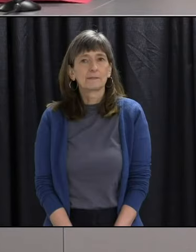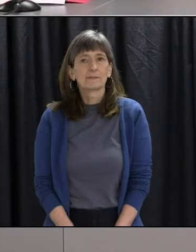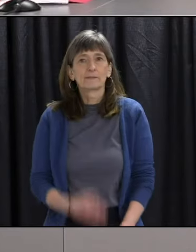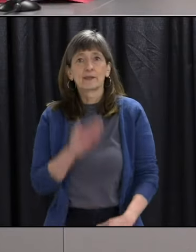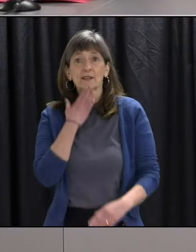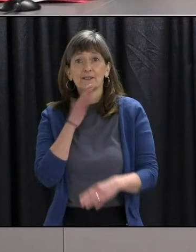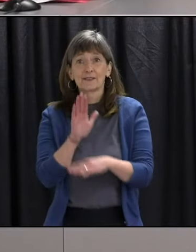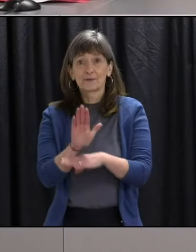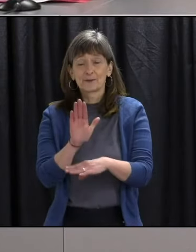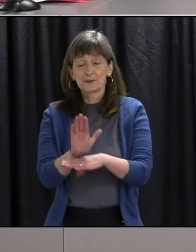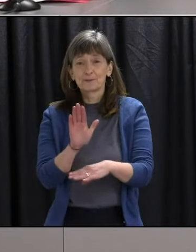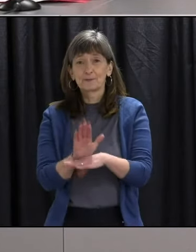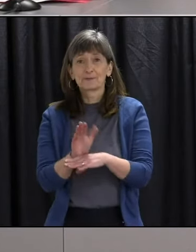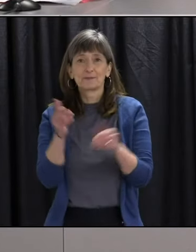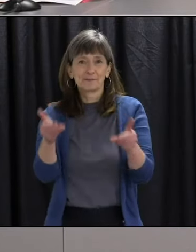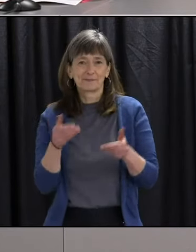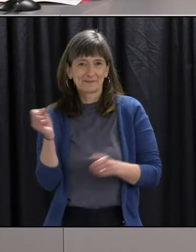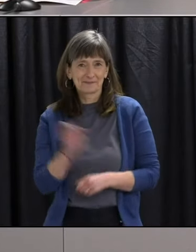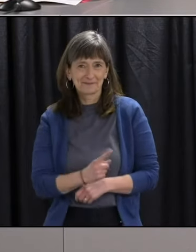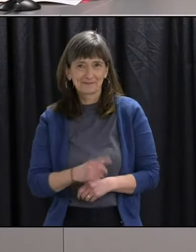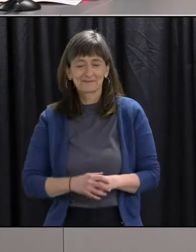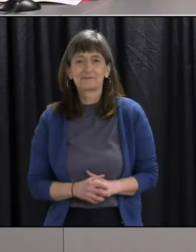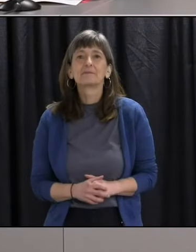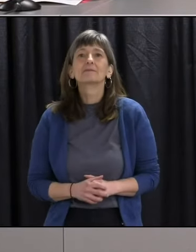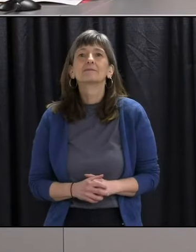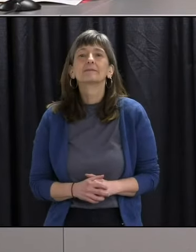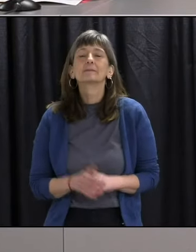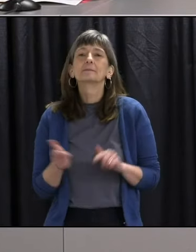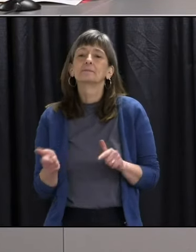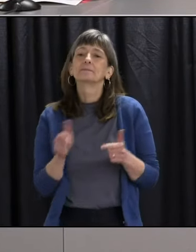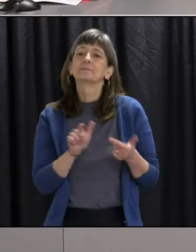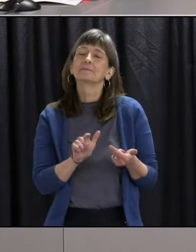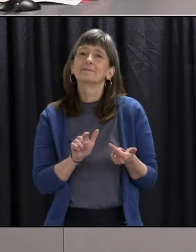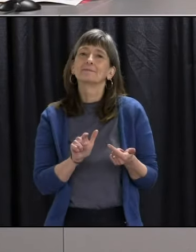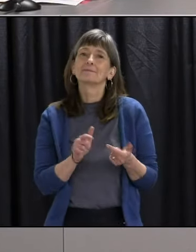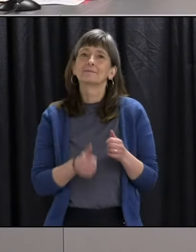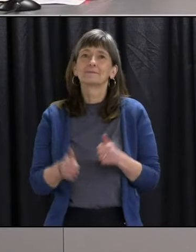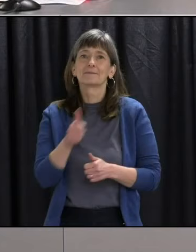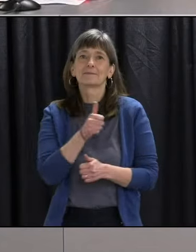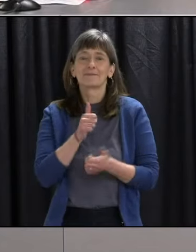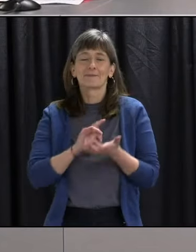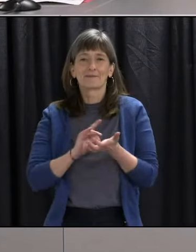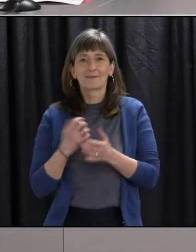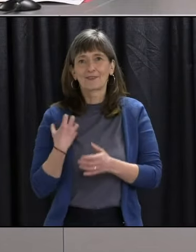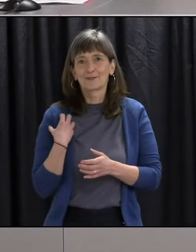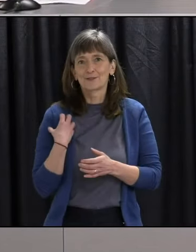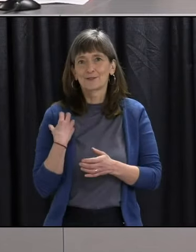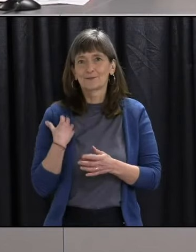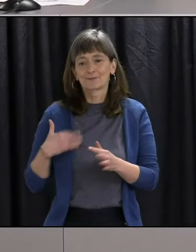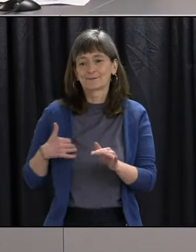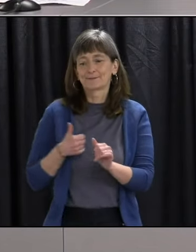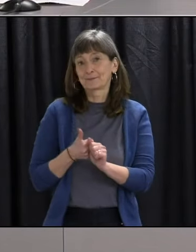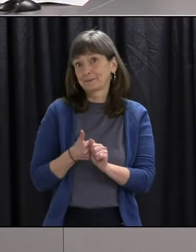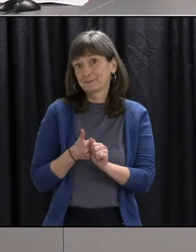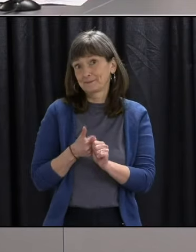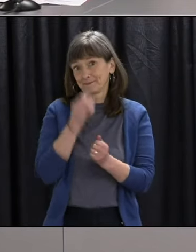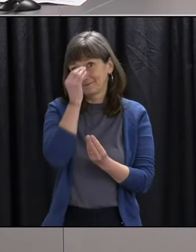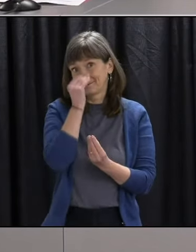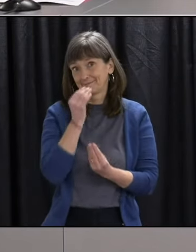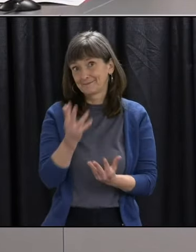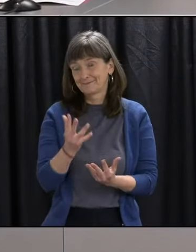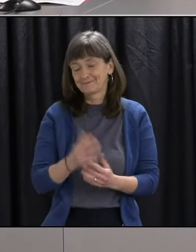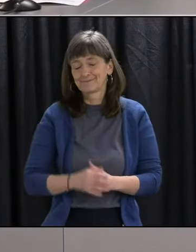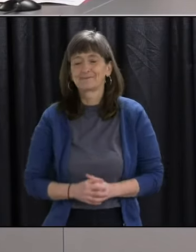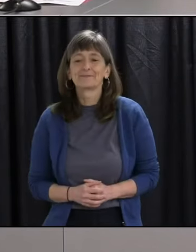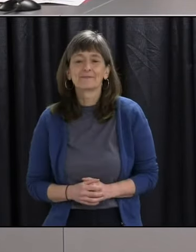Well, good afternoon, everyone, and welcome back. We will now turn it over to our Chief Medical Officer for the update. Thank you,